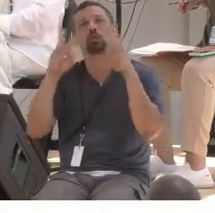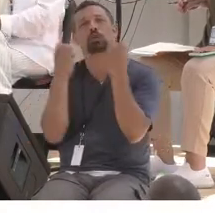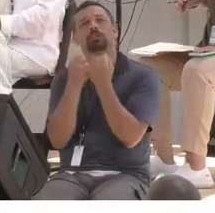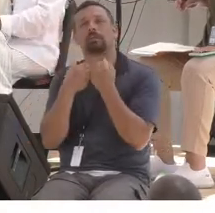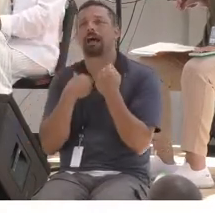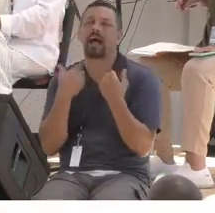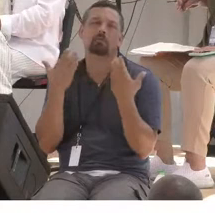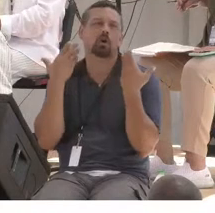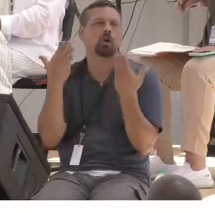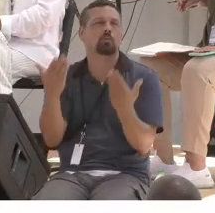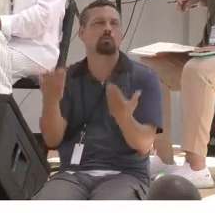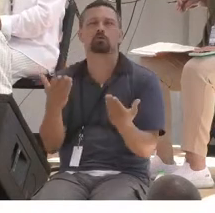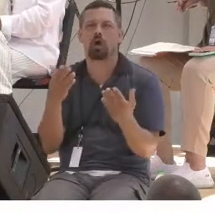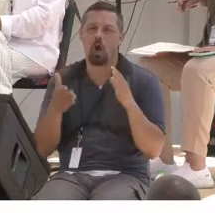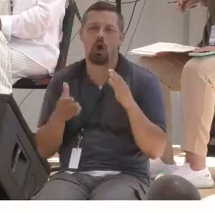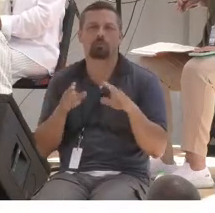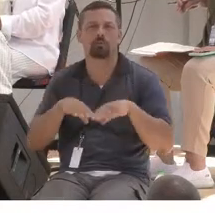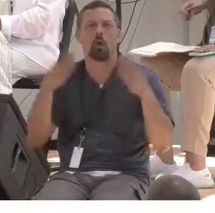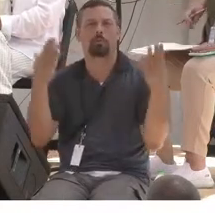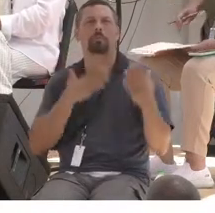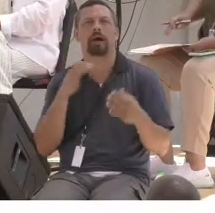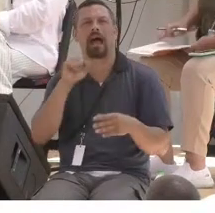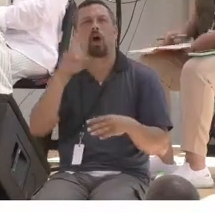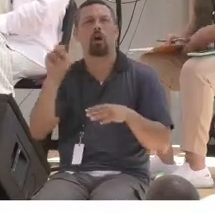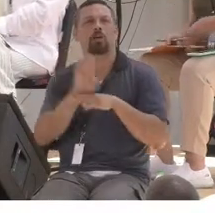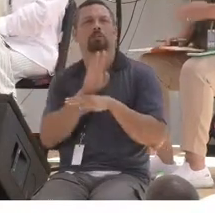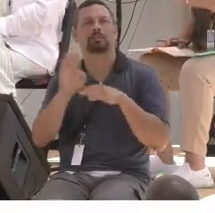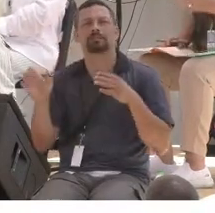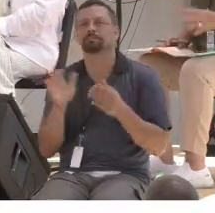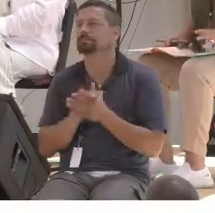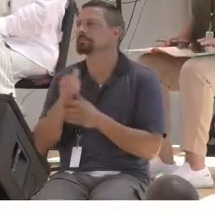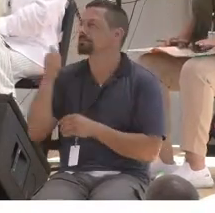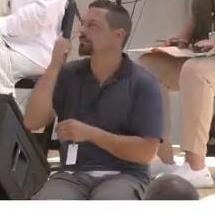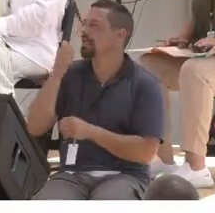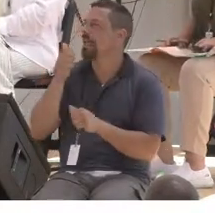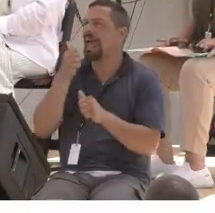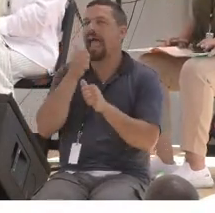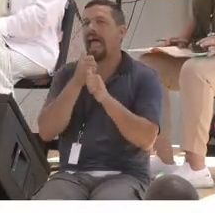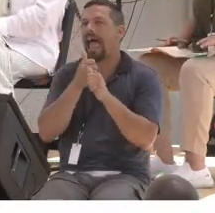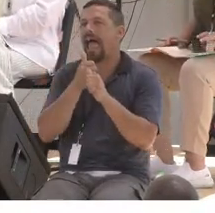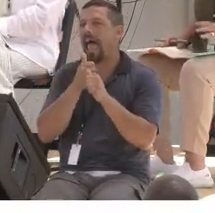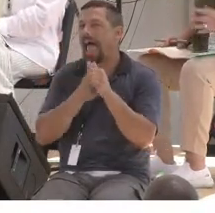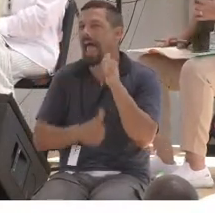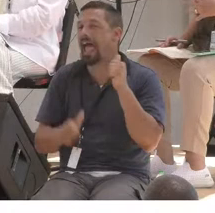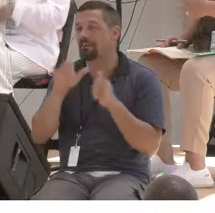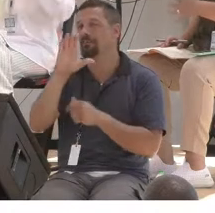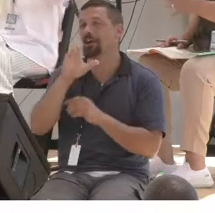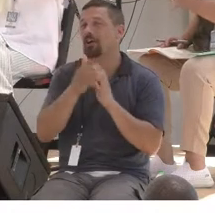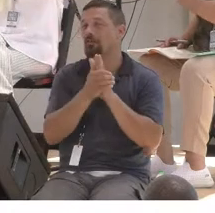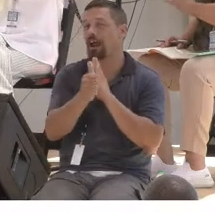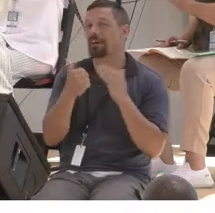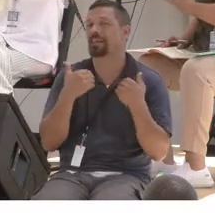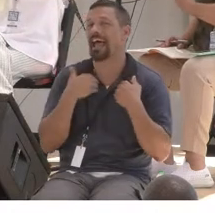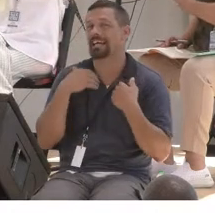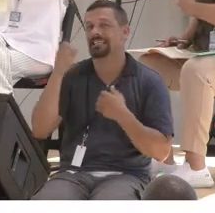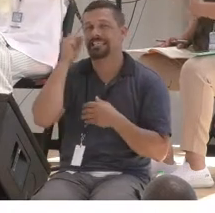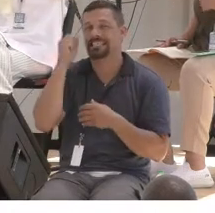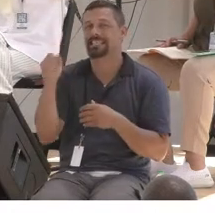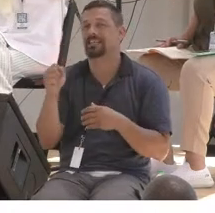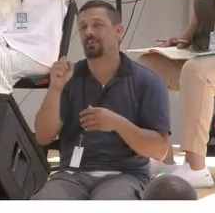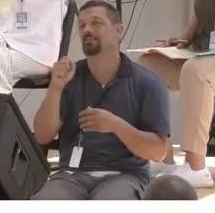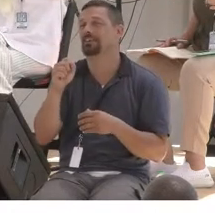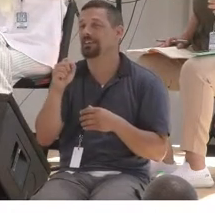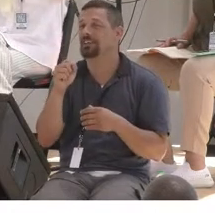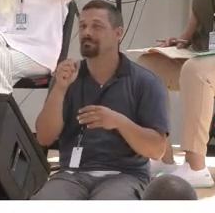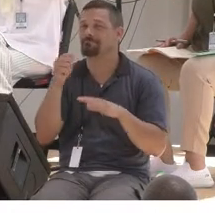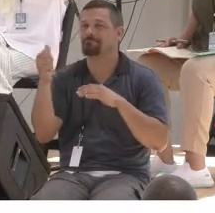well open my own studio. Every cloud has a silver lining at the end of the day. I think your story resonates with